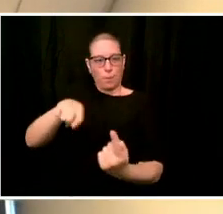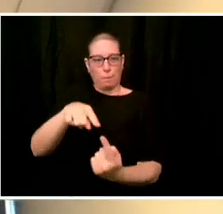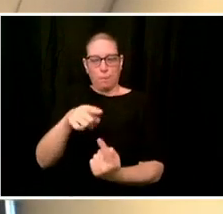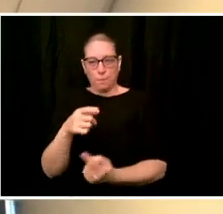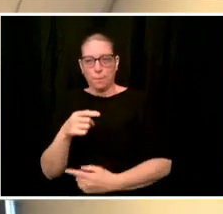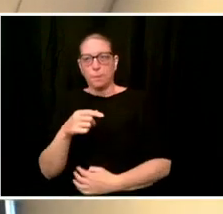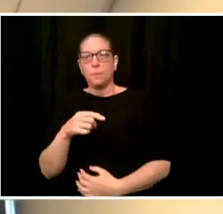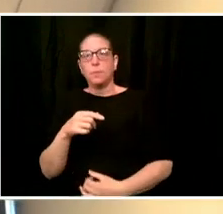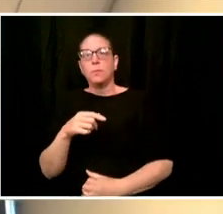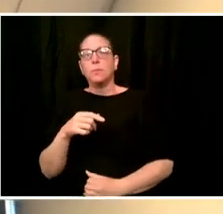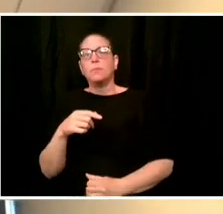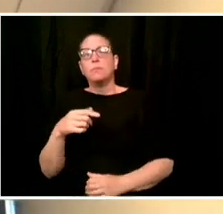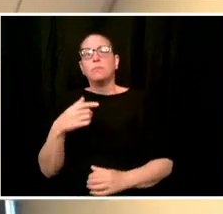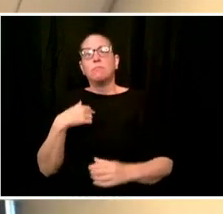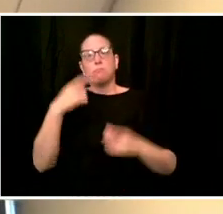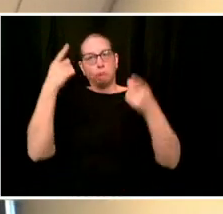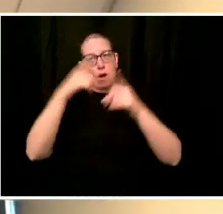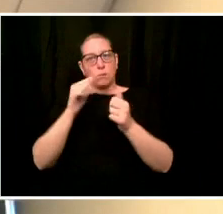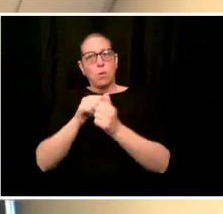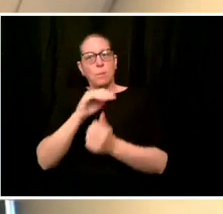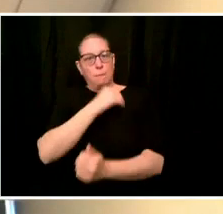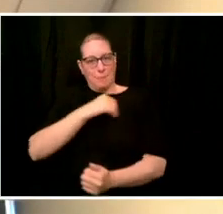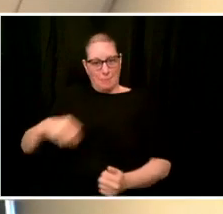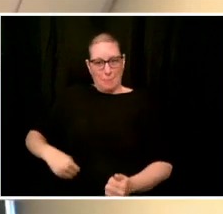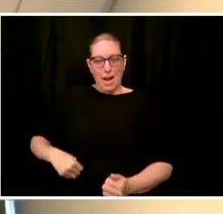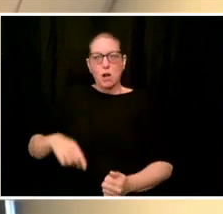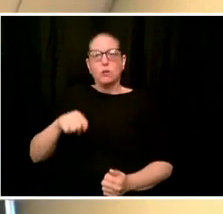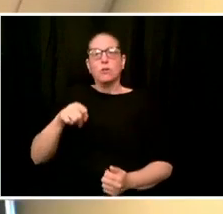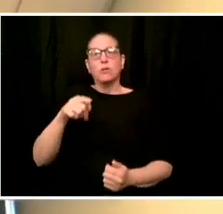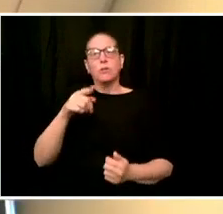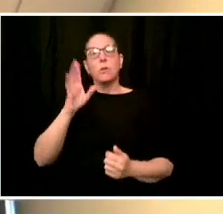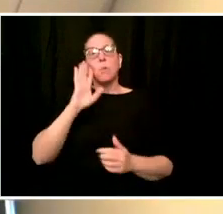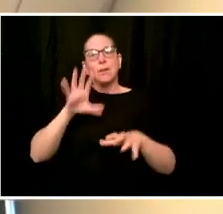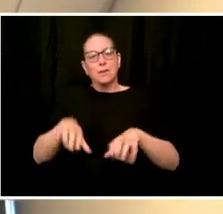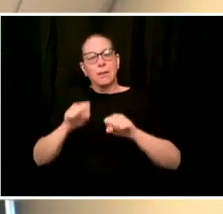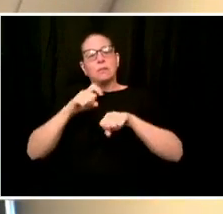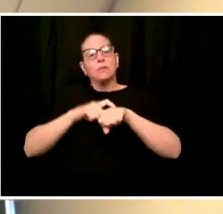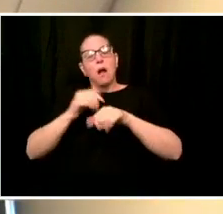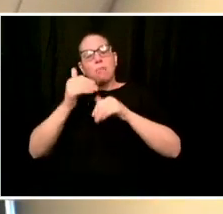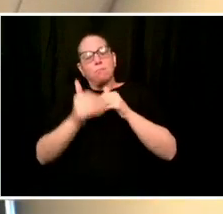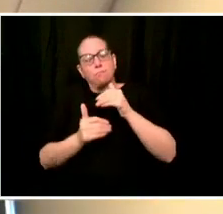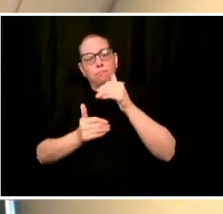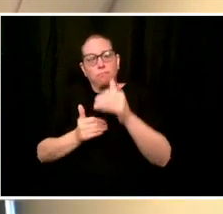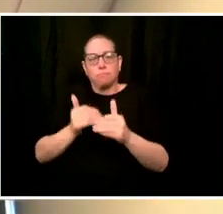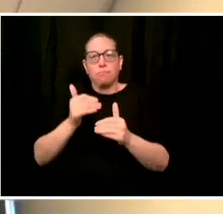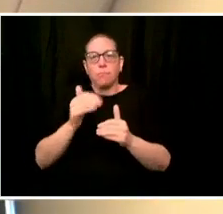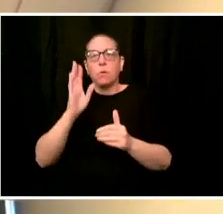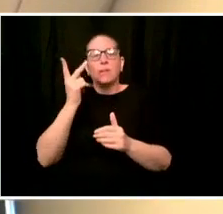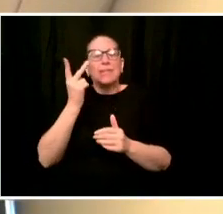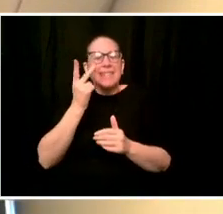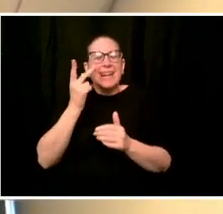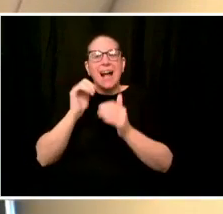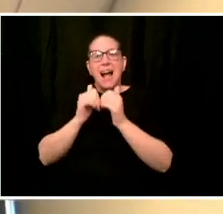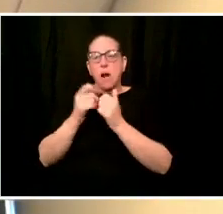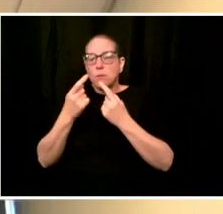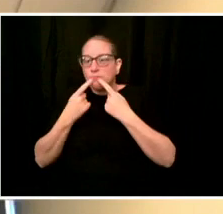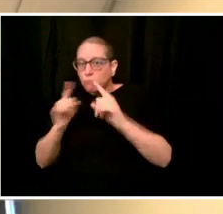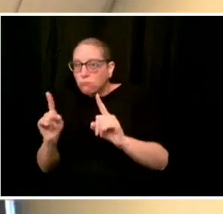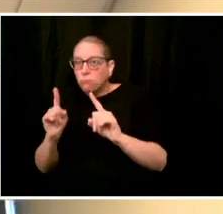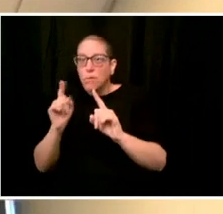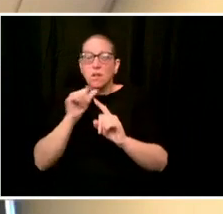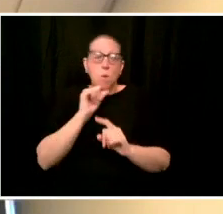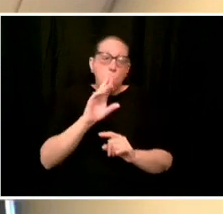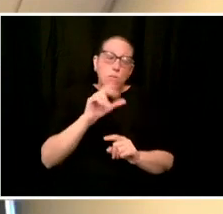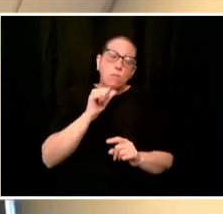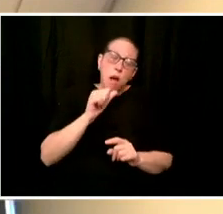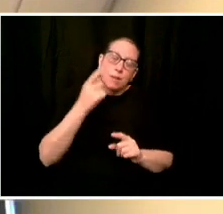digging into each individual and what is working to keep them off. As the mayor said, the tools